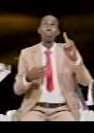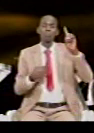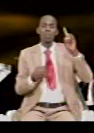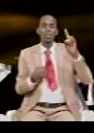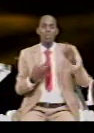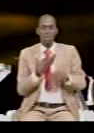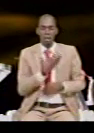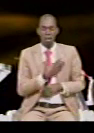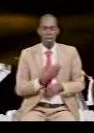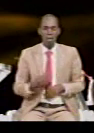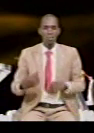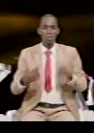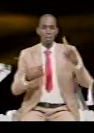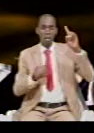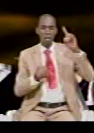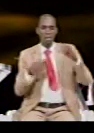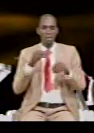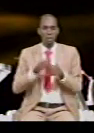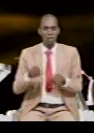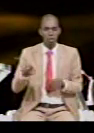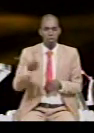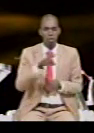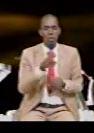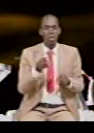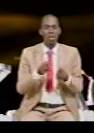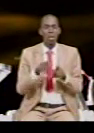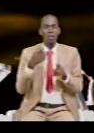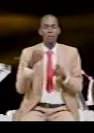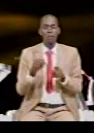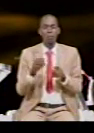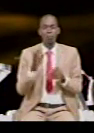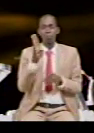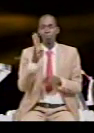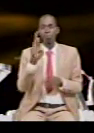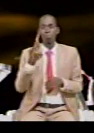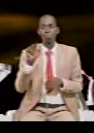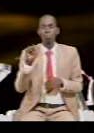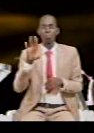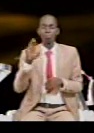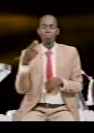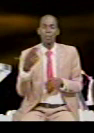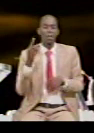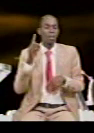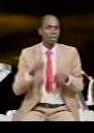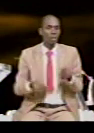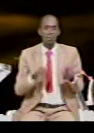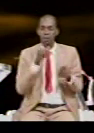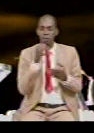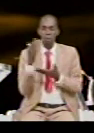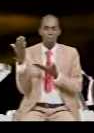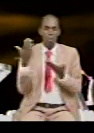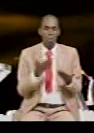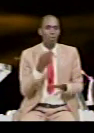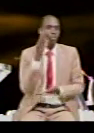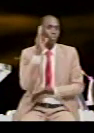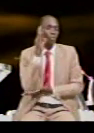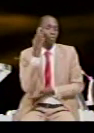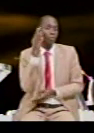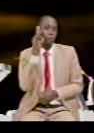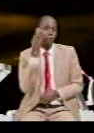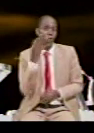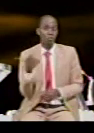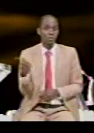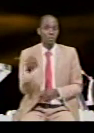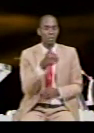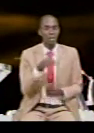and I in you, as the branch cannot bear fruit of itself, except